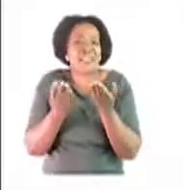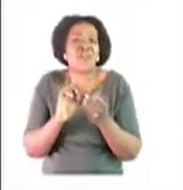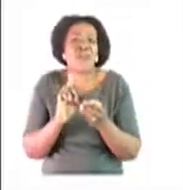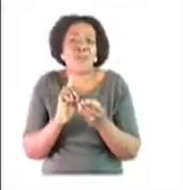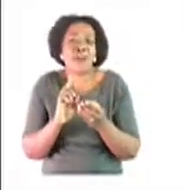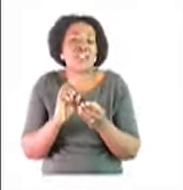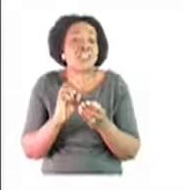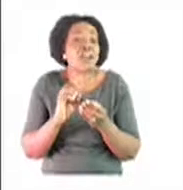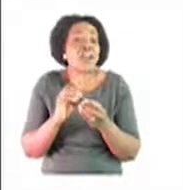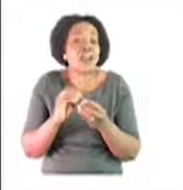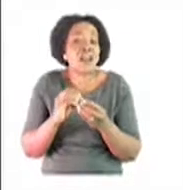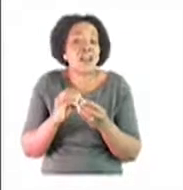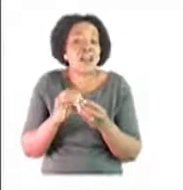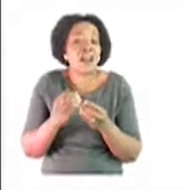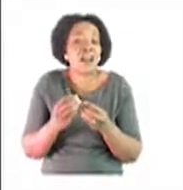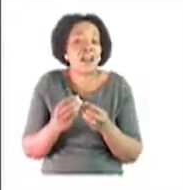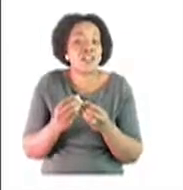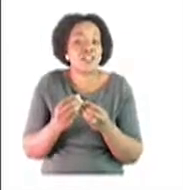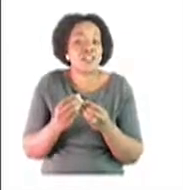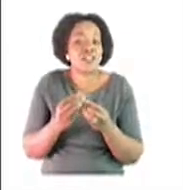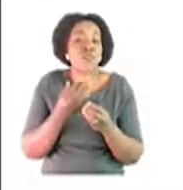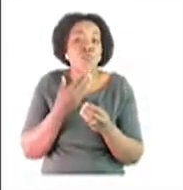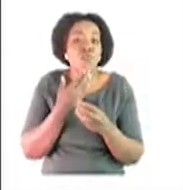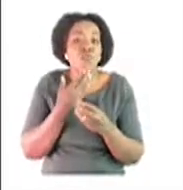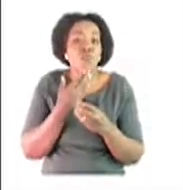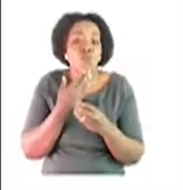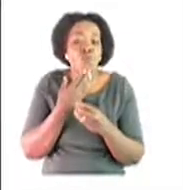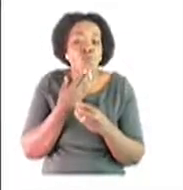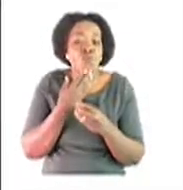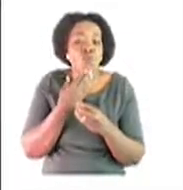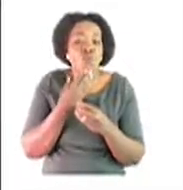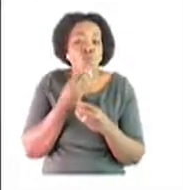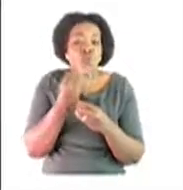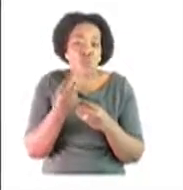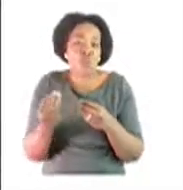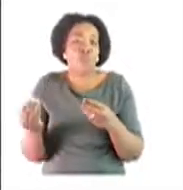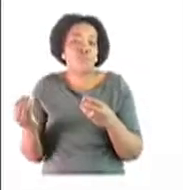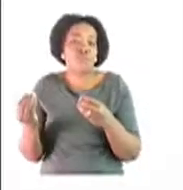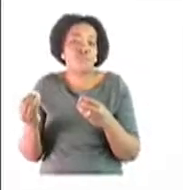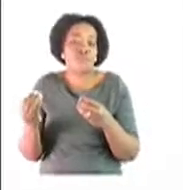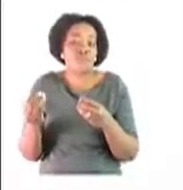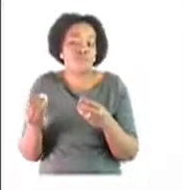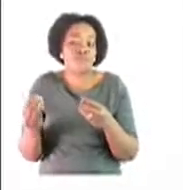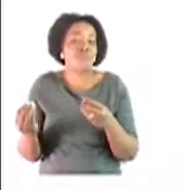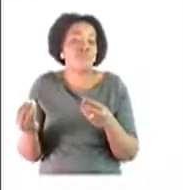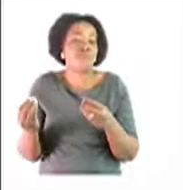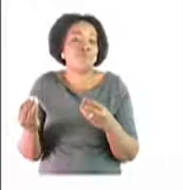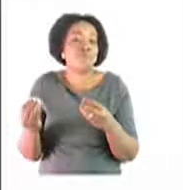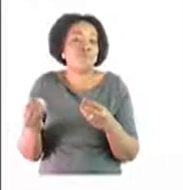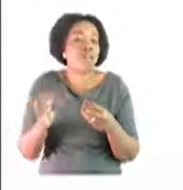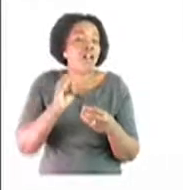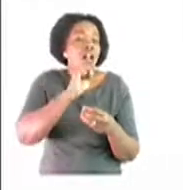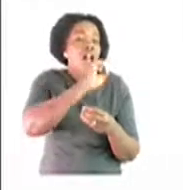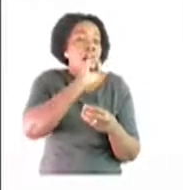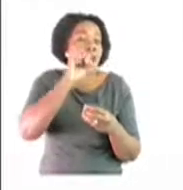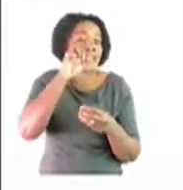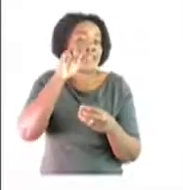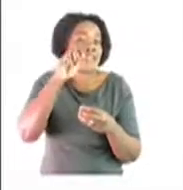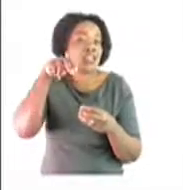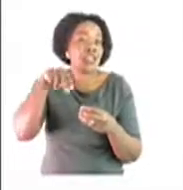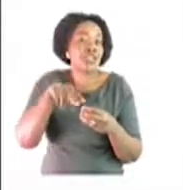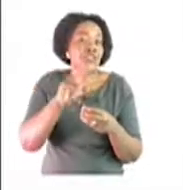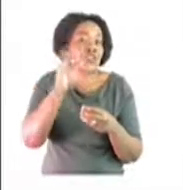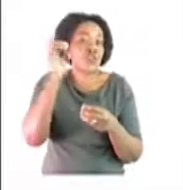Now, student studies at school. So you can put in students at number 5. That goes